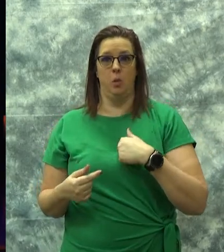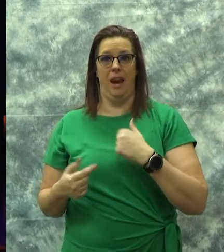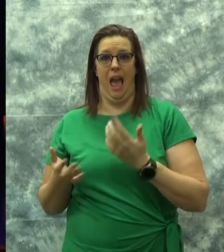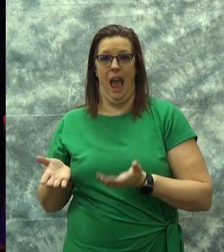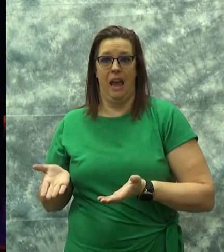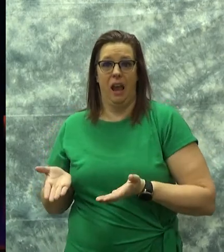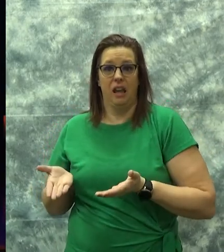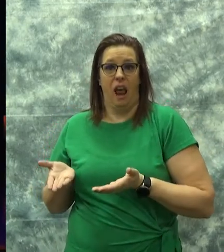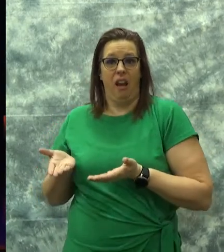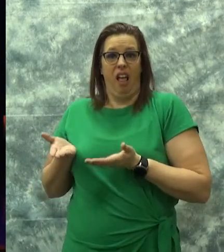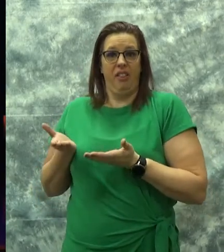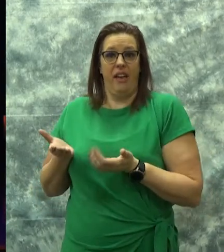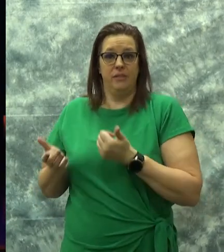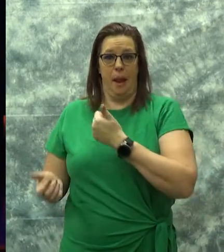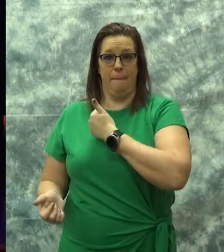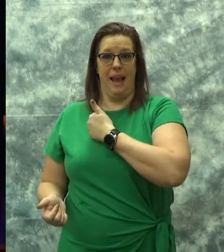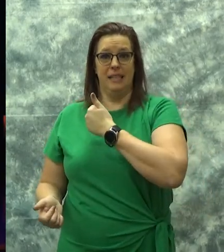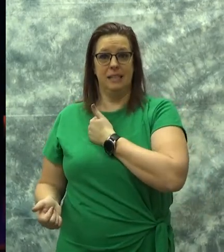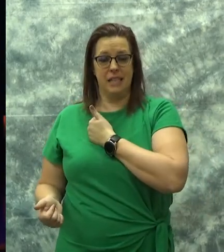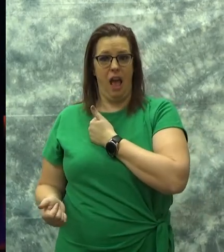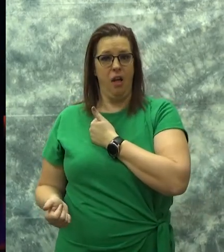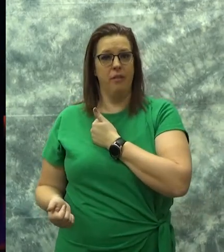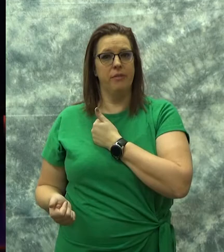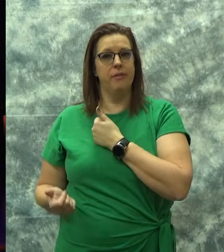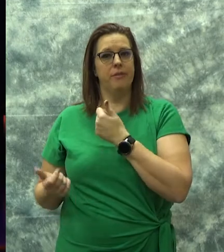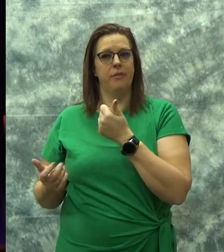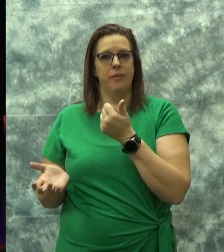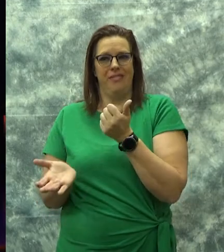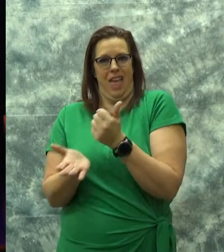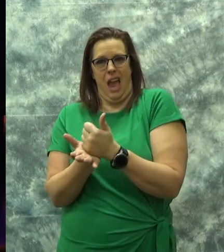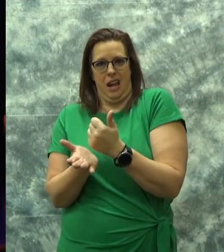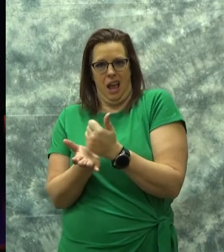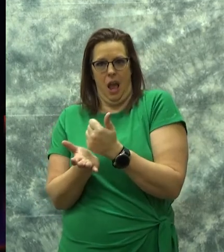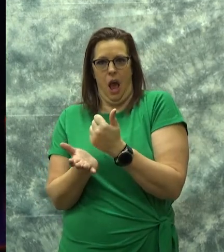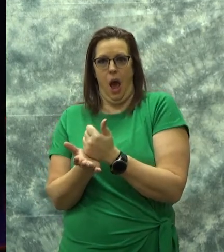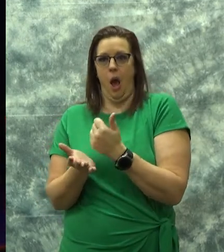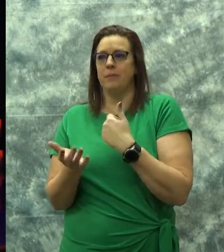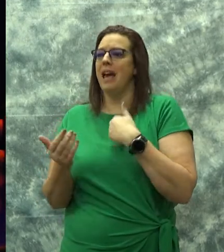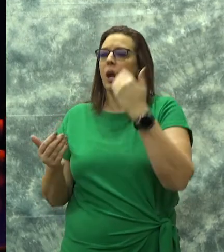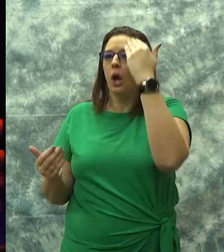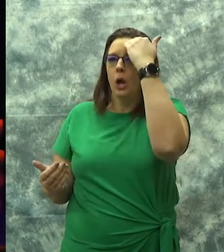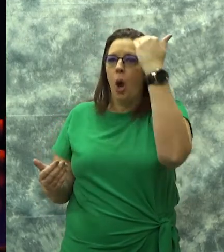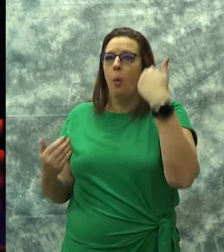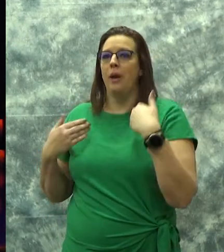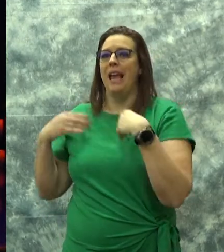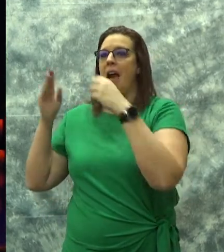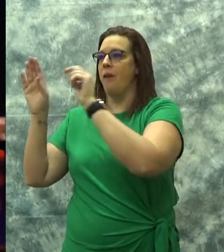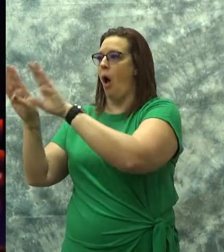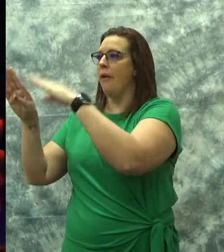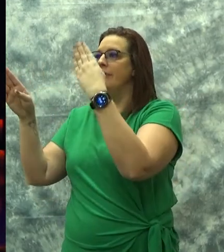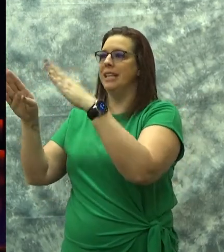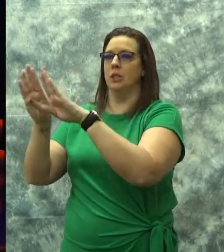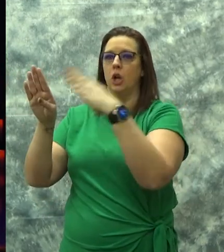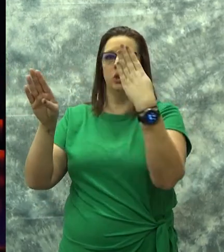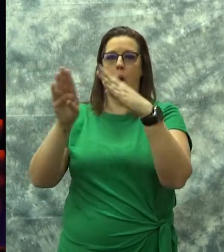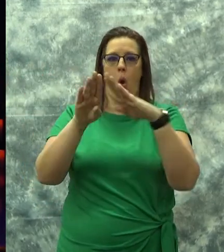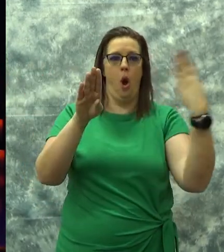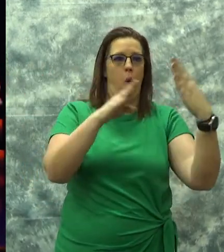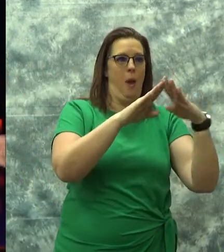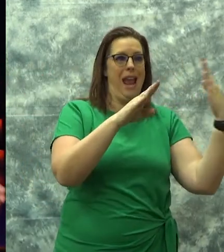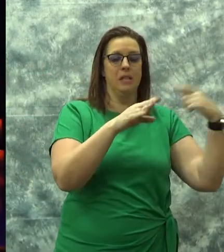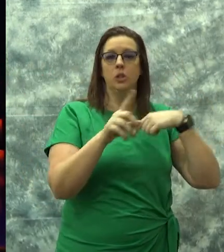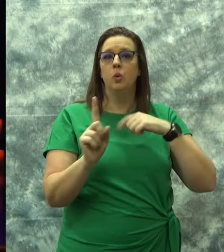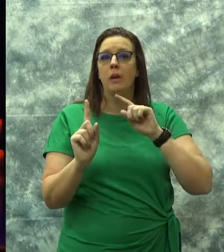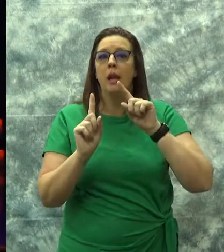heaviness is I speak. And that's why we have all these doorways into our church and all centers and communities do. That's